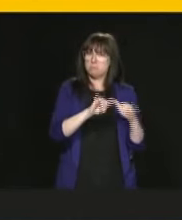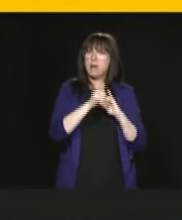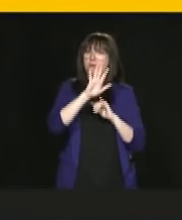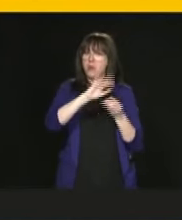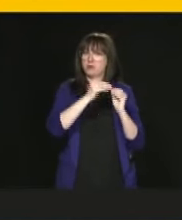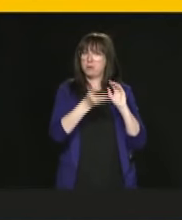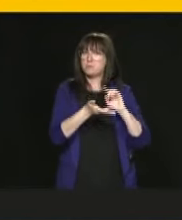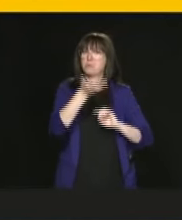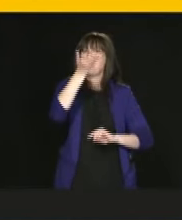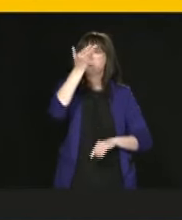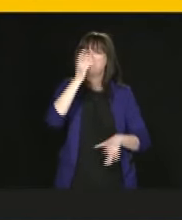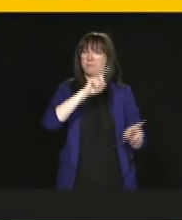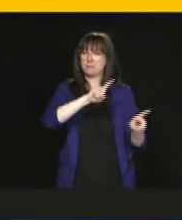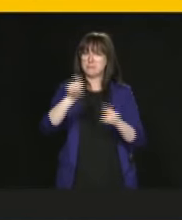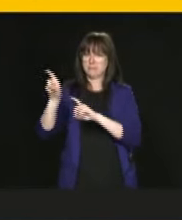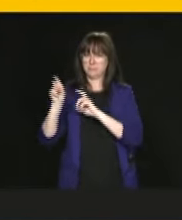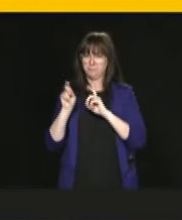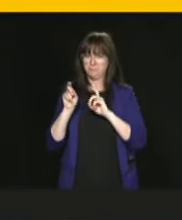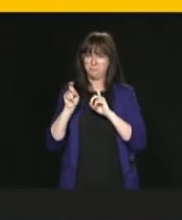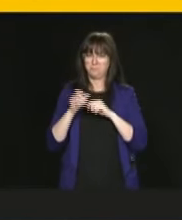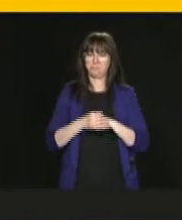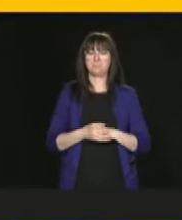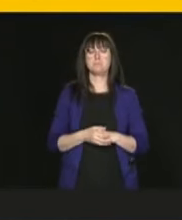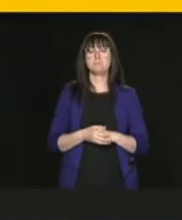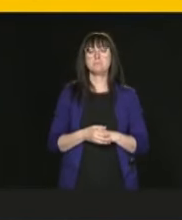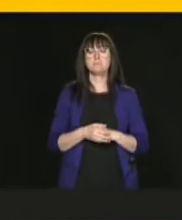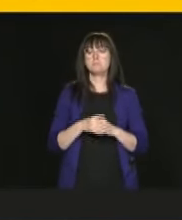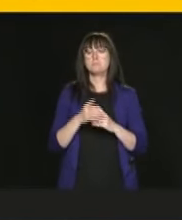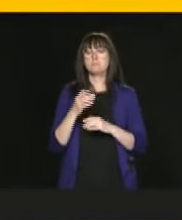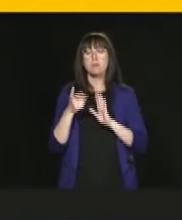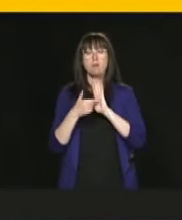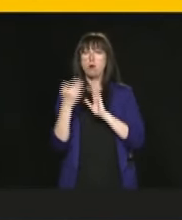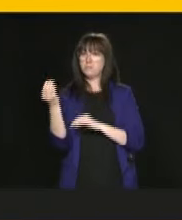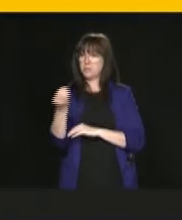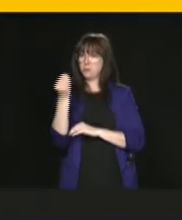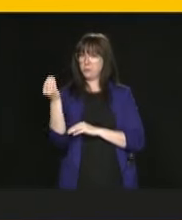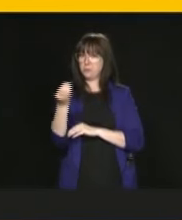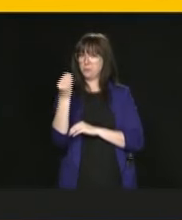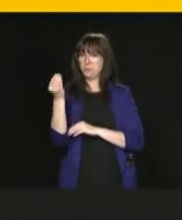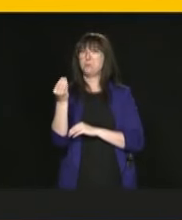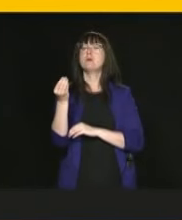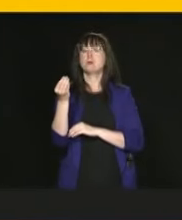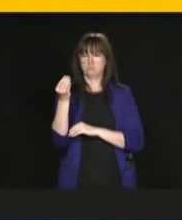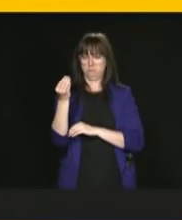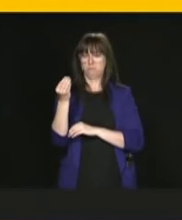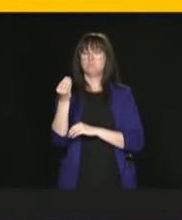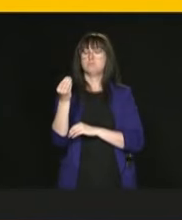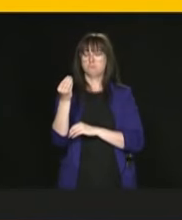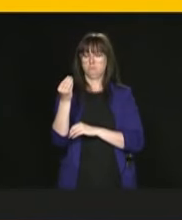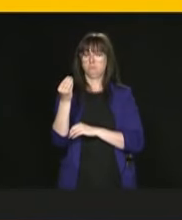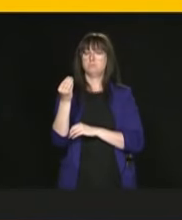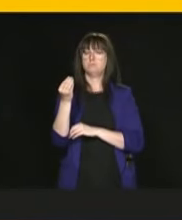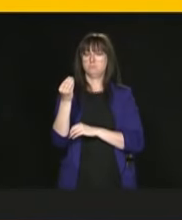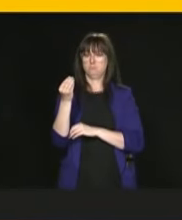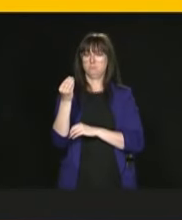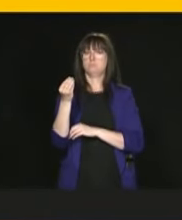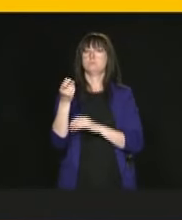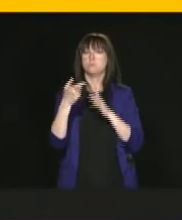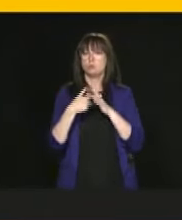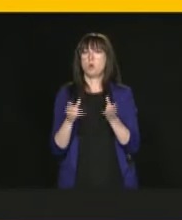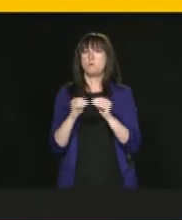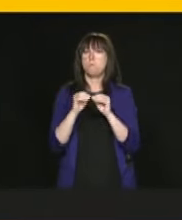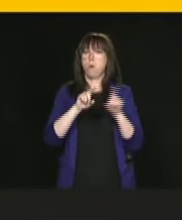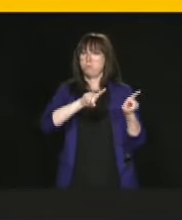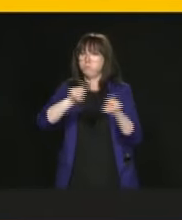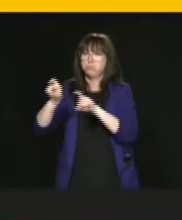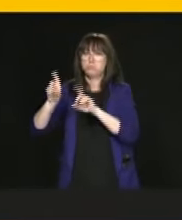also, Ontario, for example, is doing a systematic testing of their long-term care facilities. So those